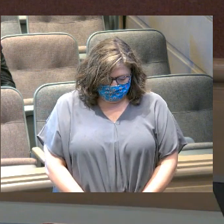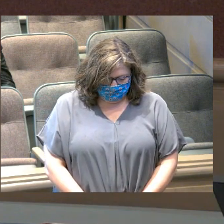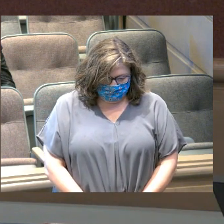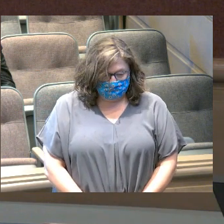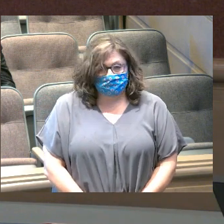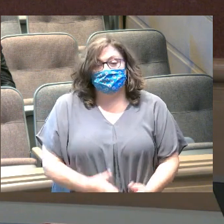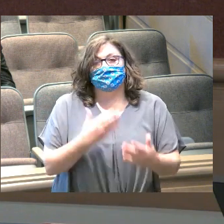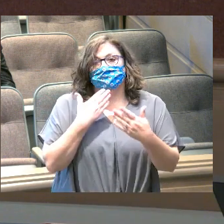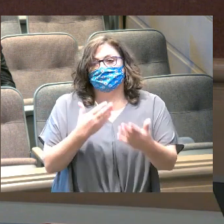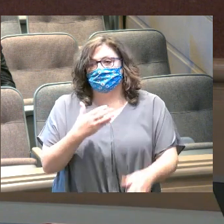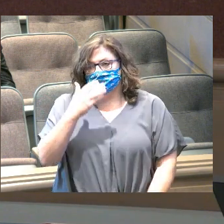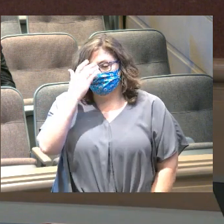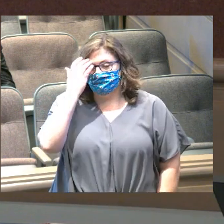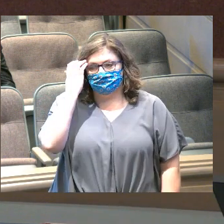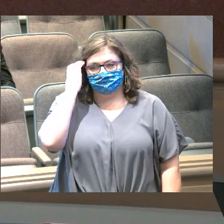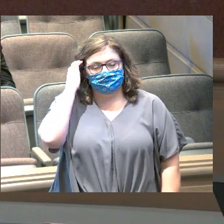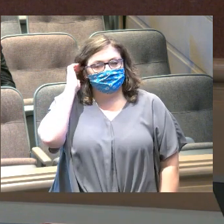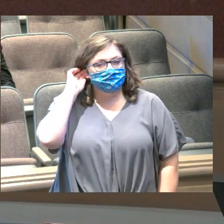Thank you.